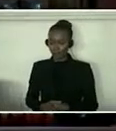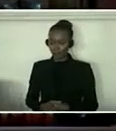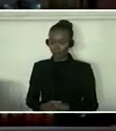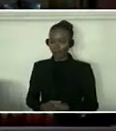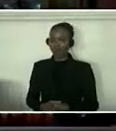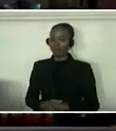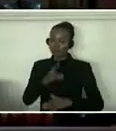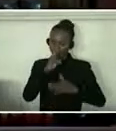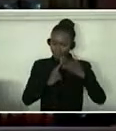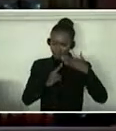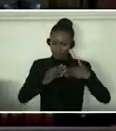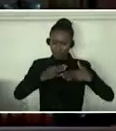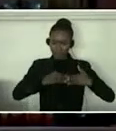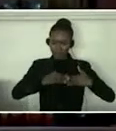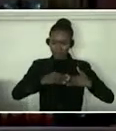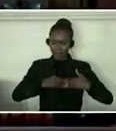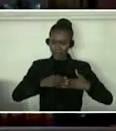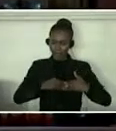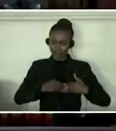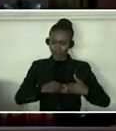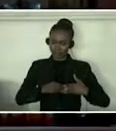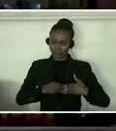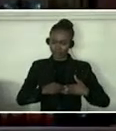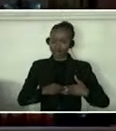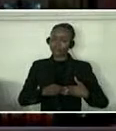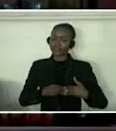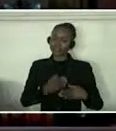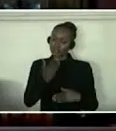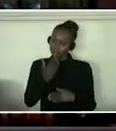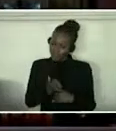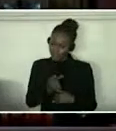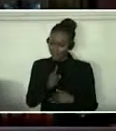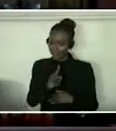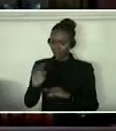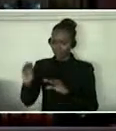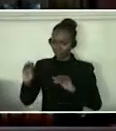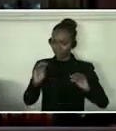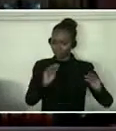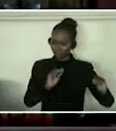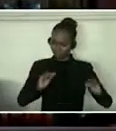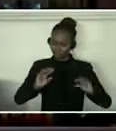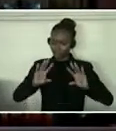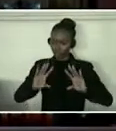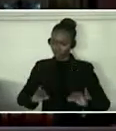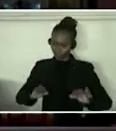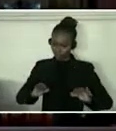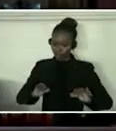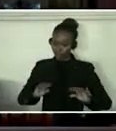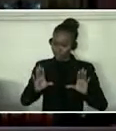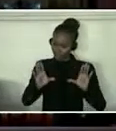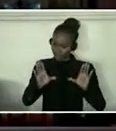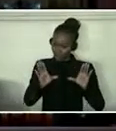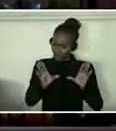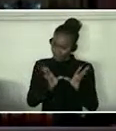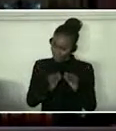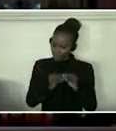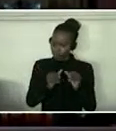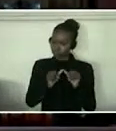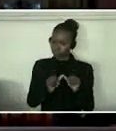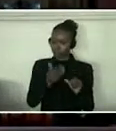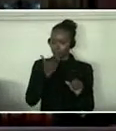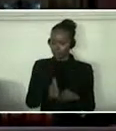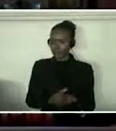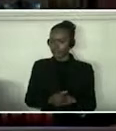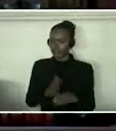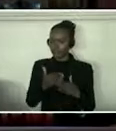honorable members may we come back to the meeting before we call